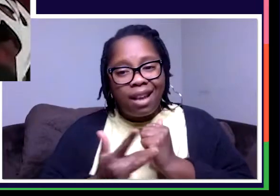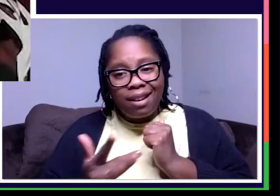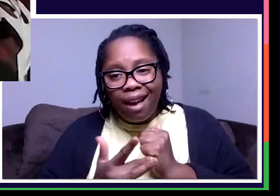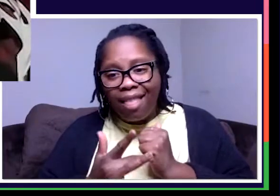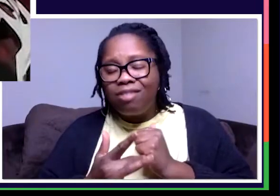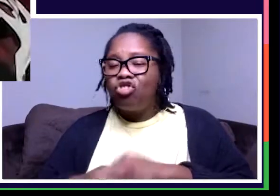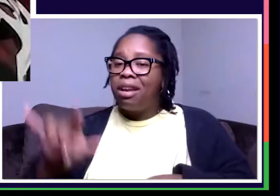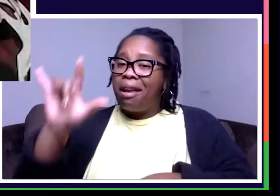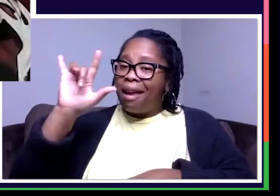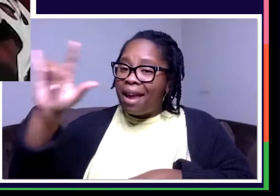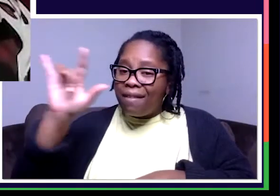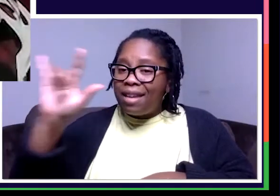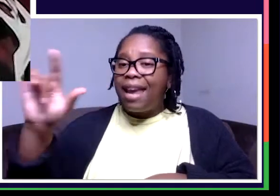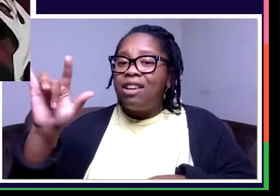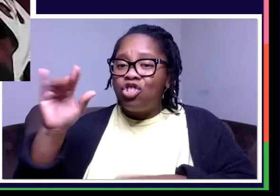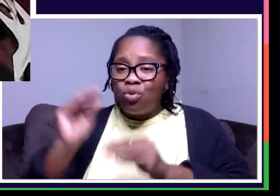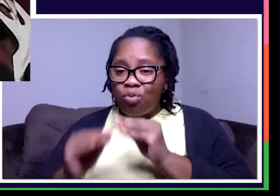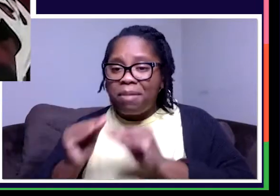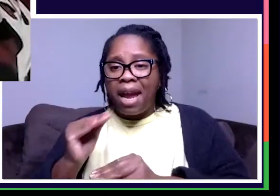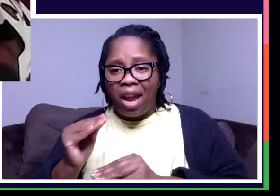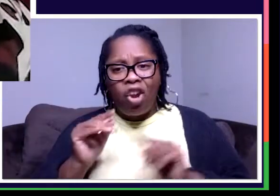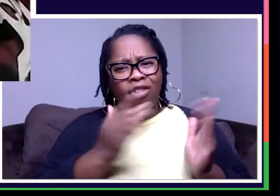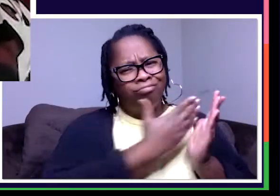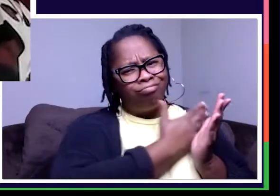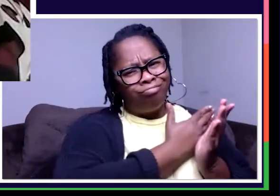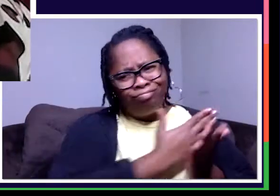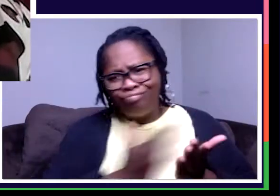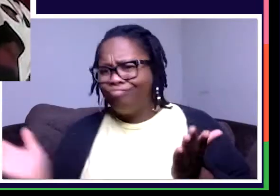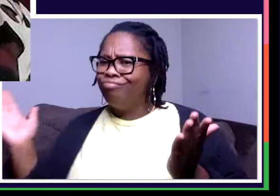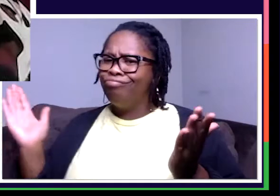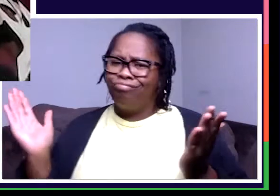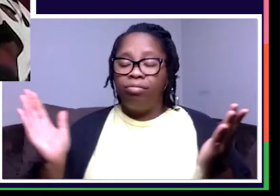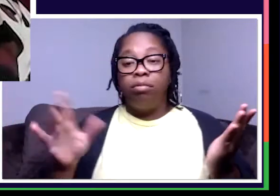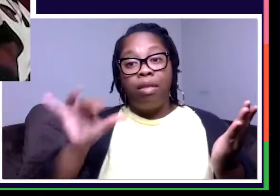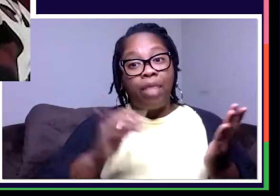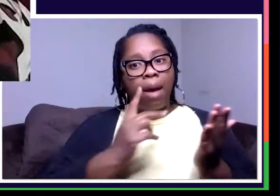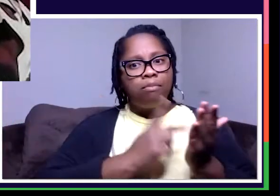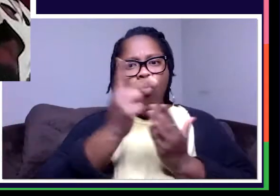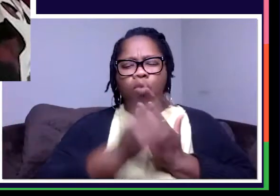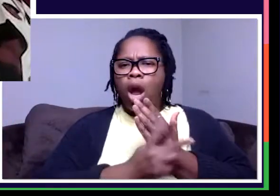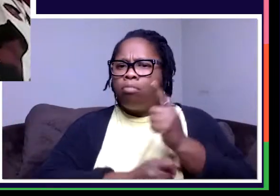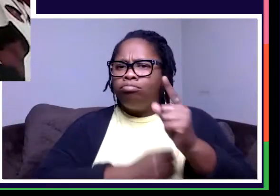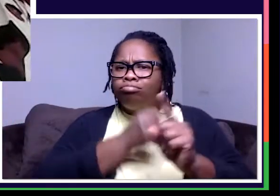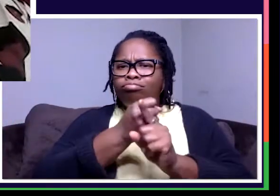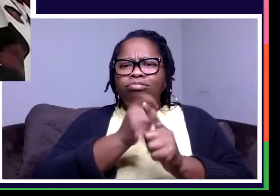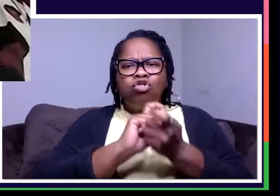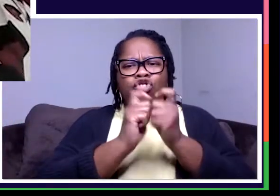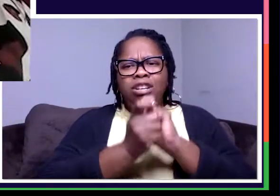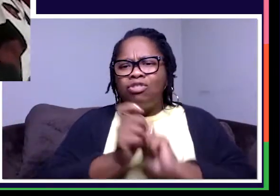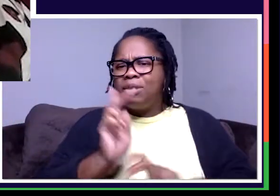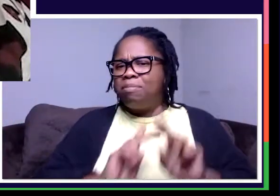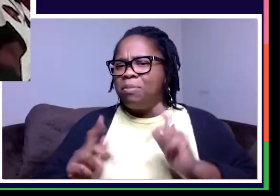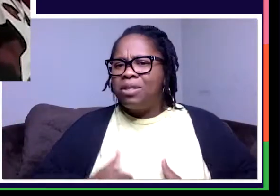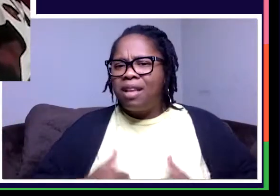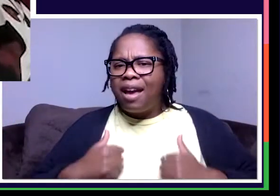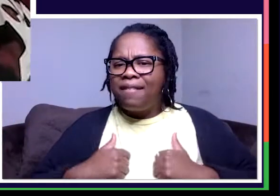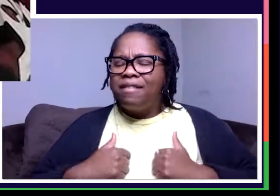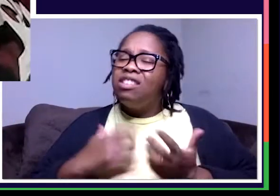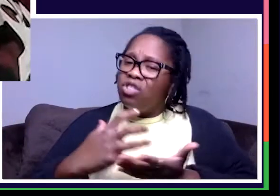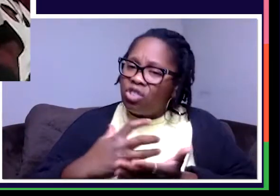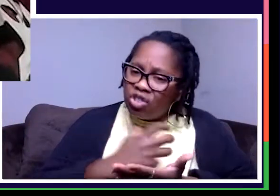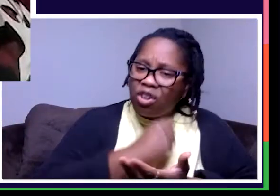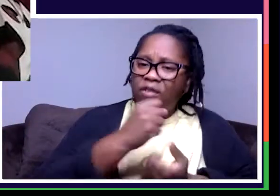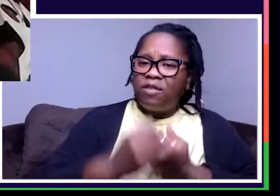carpentry to medical technology and aviation repair. This program is life-changing